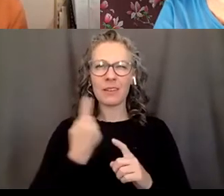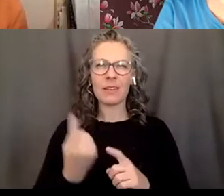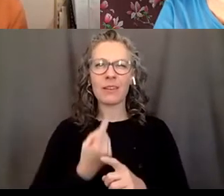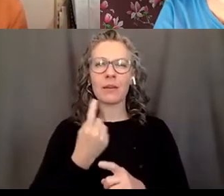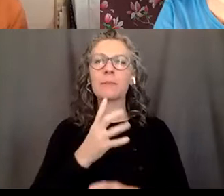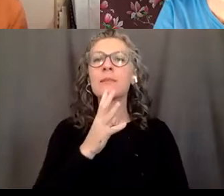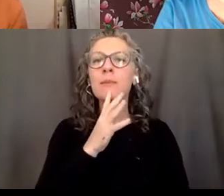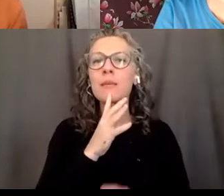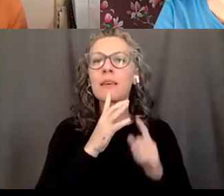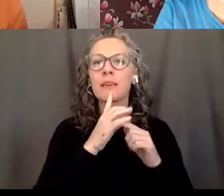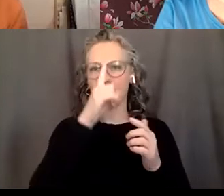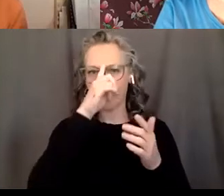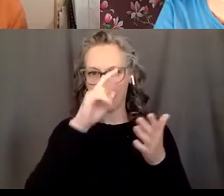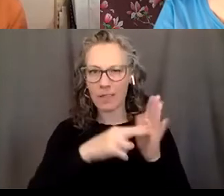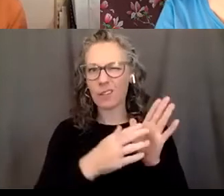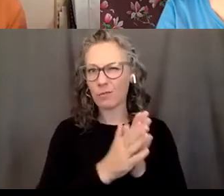speaking in intention and affirmation,